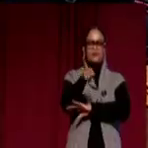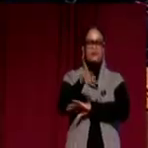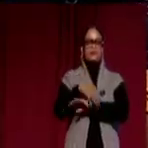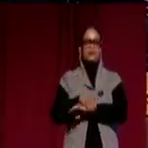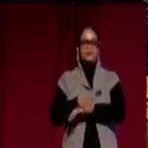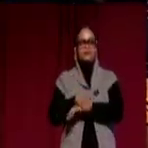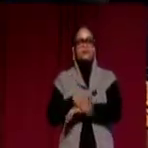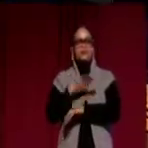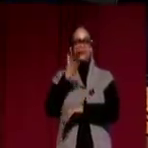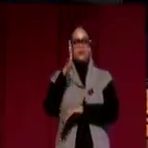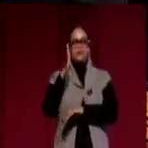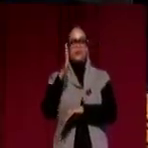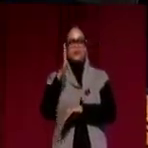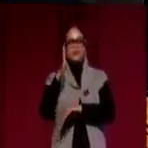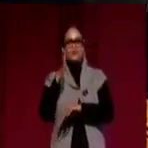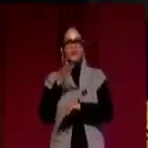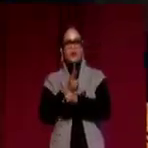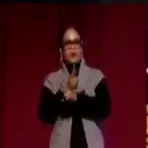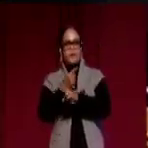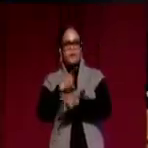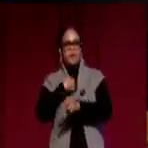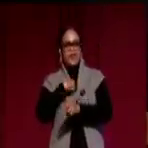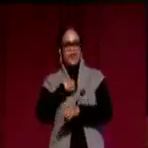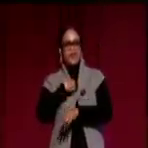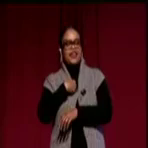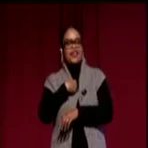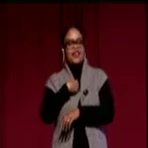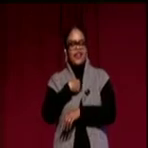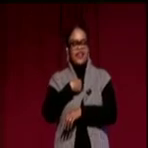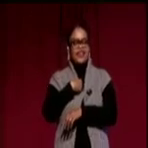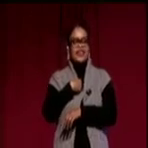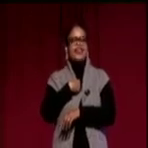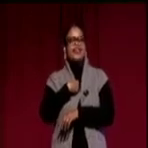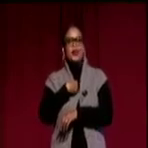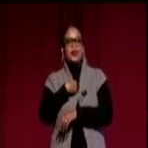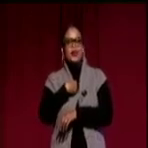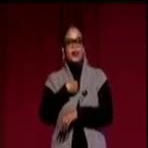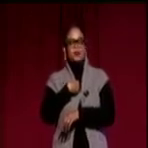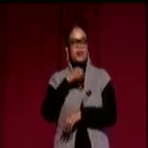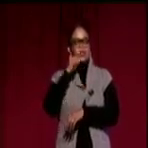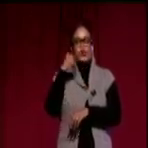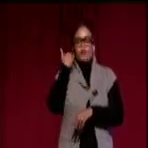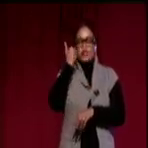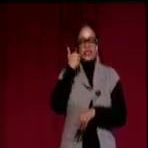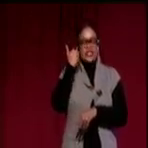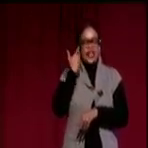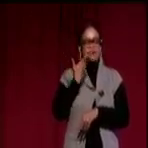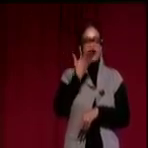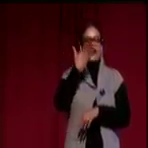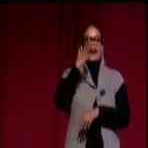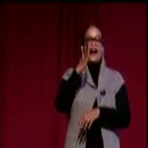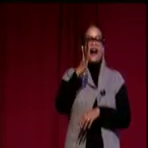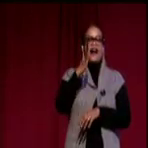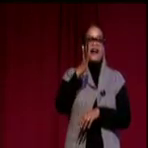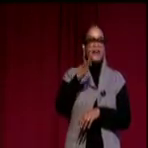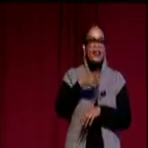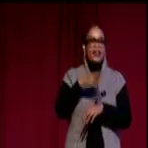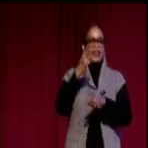God's got me. God, wave your hand and say, don't be ashamed. Say, God's got